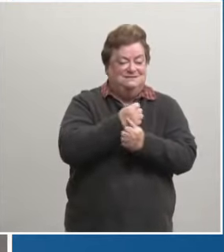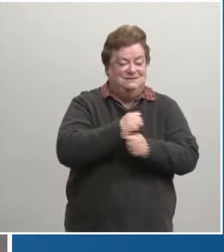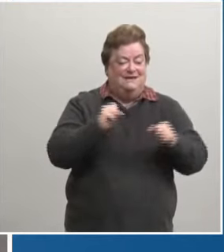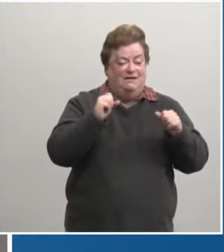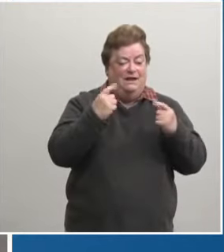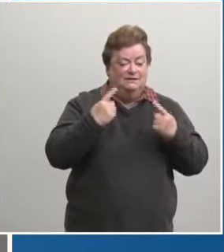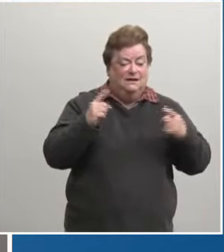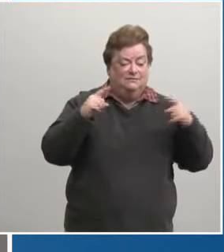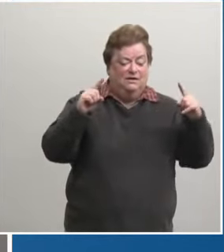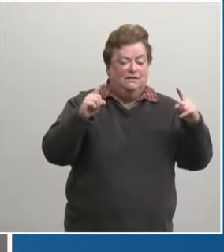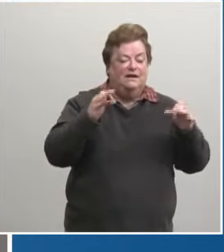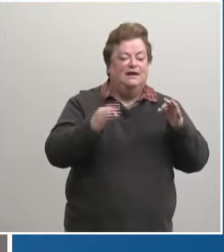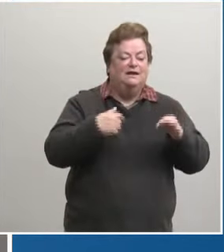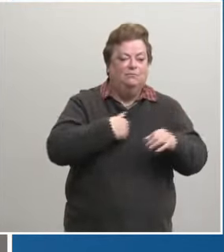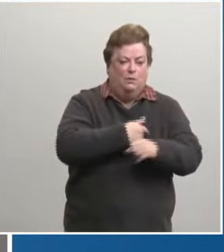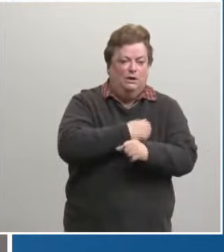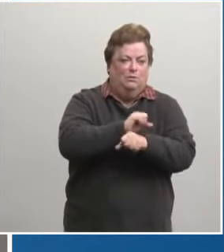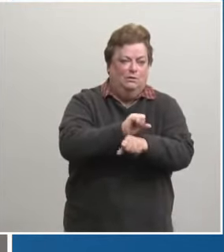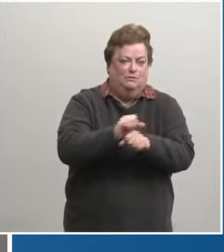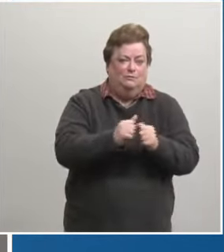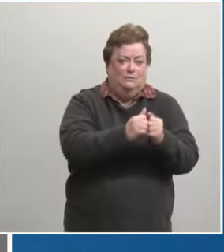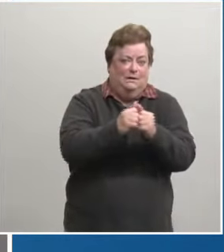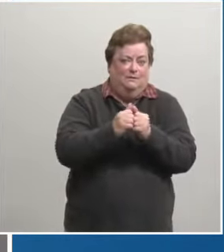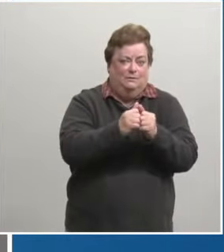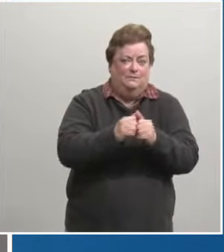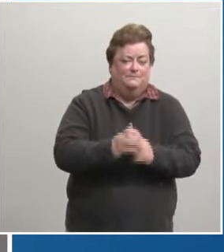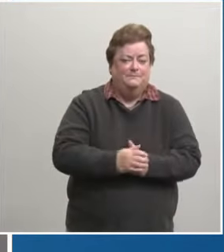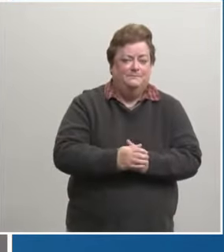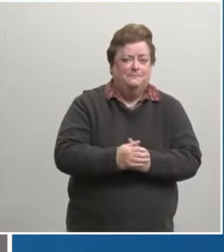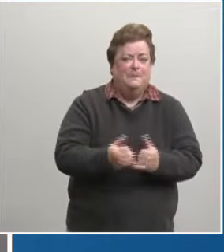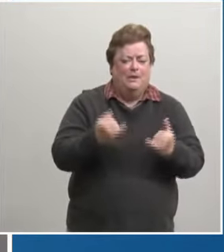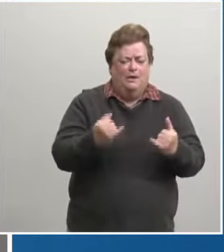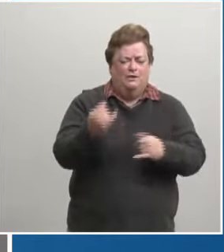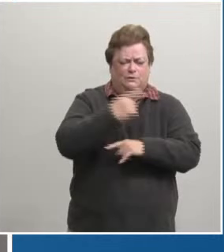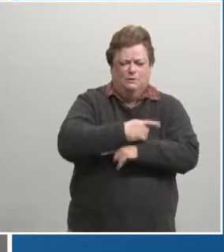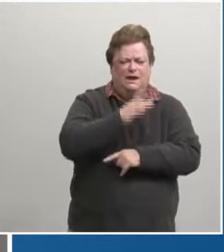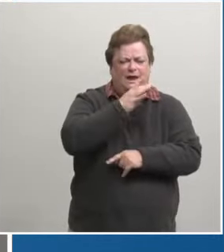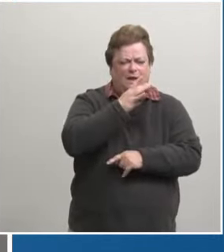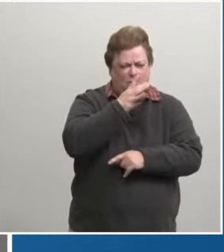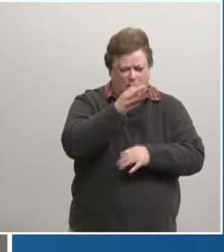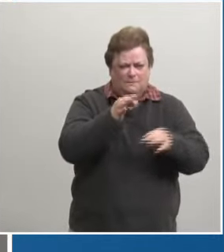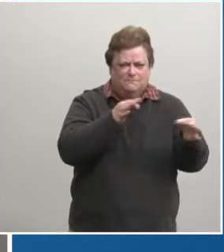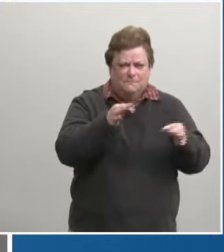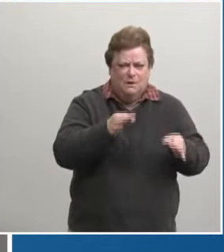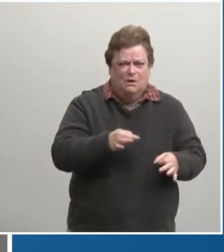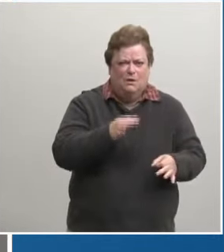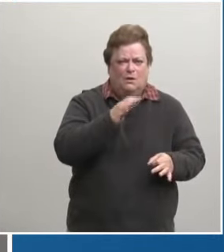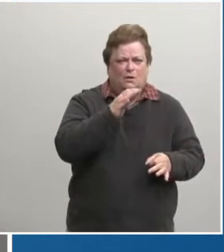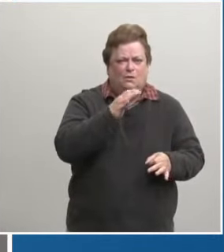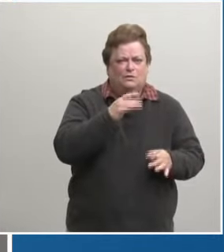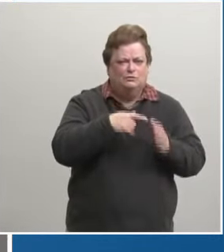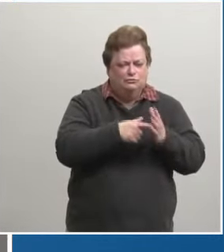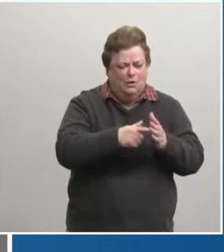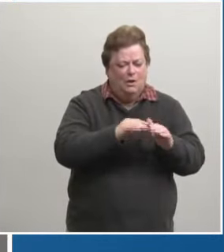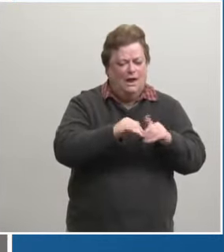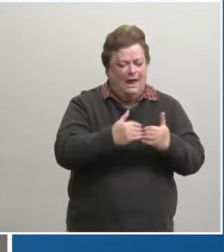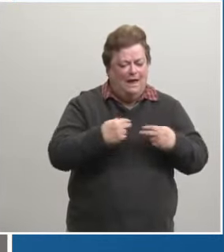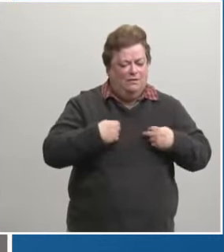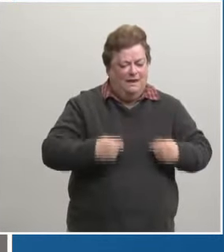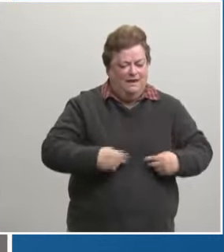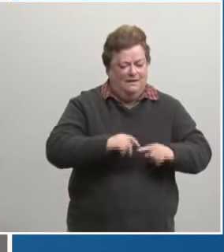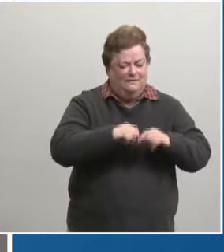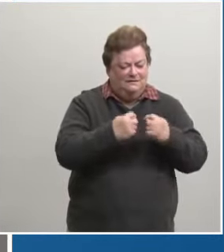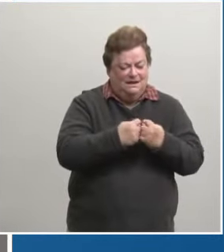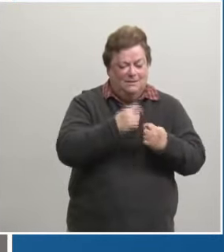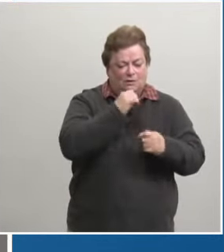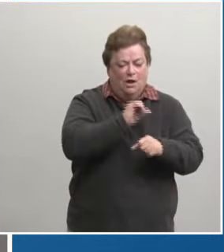by working together. In today's briefing, you will hear more about how our health team is working with and supported by